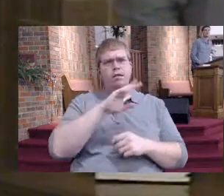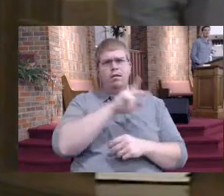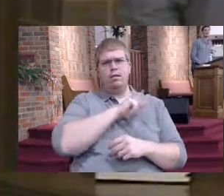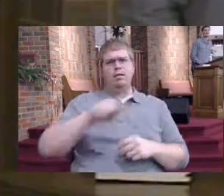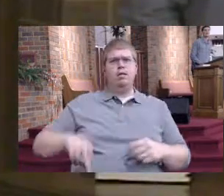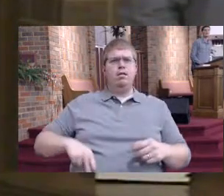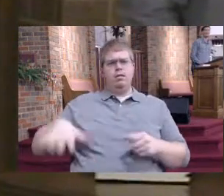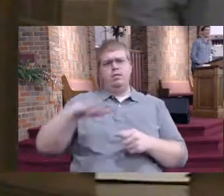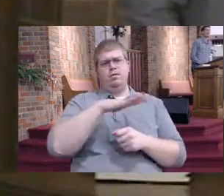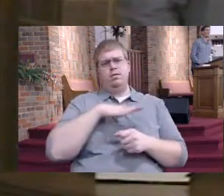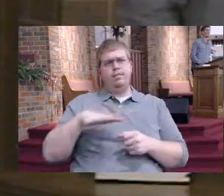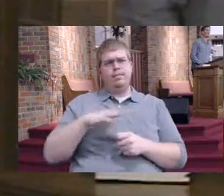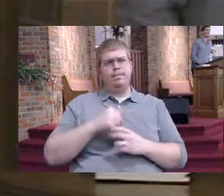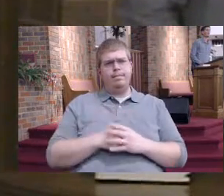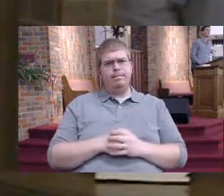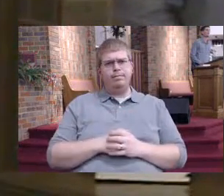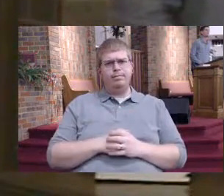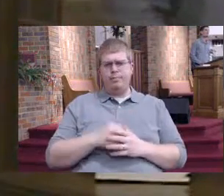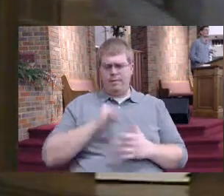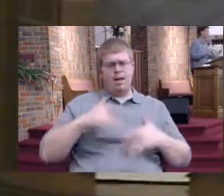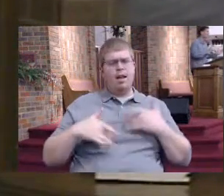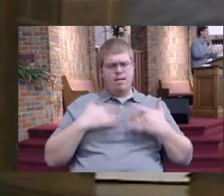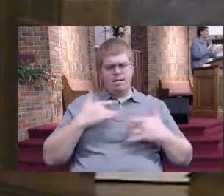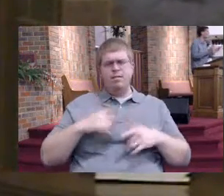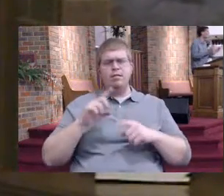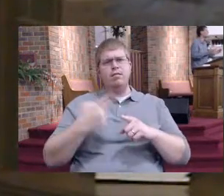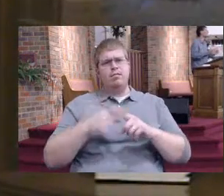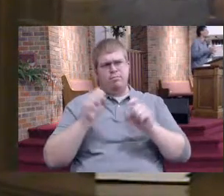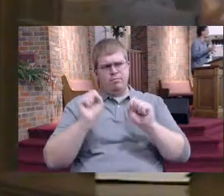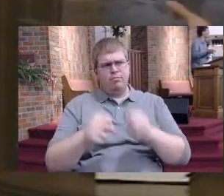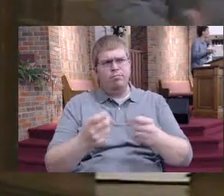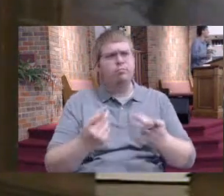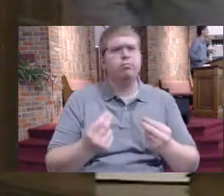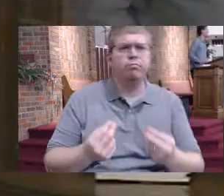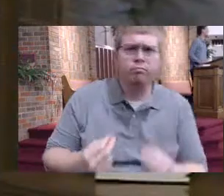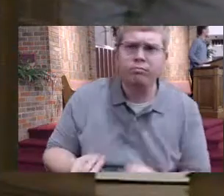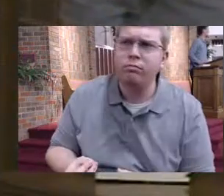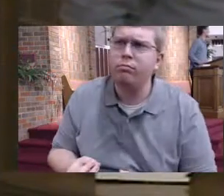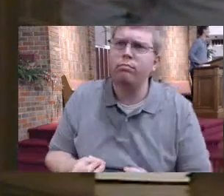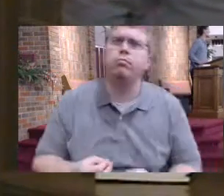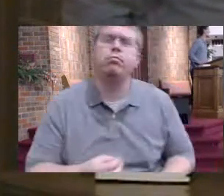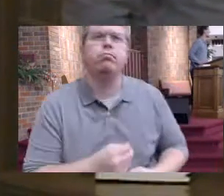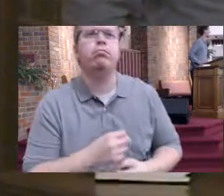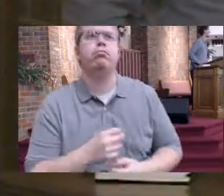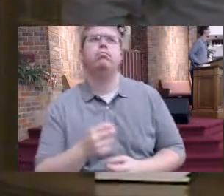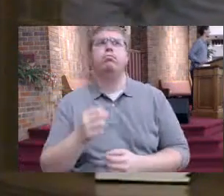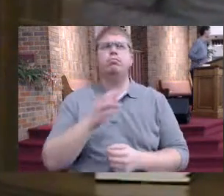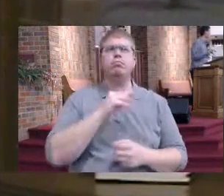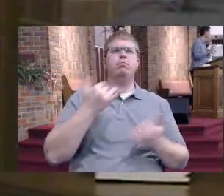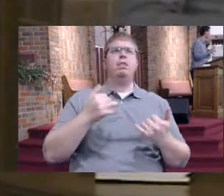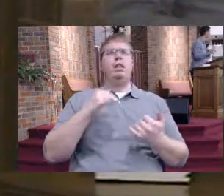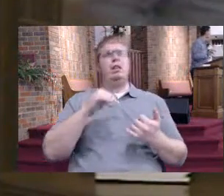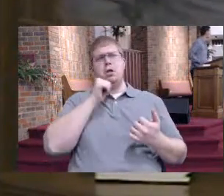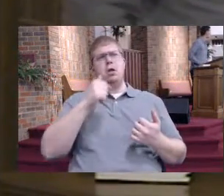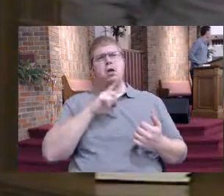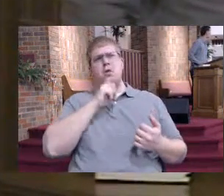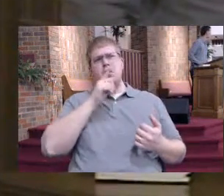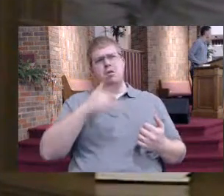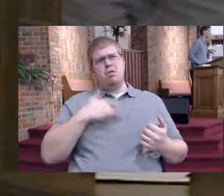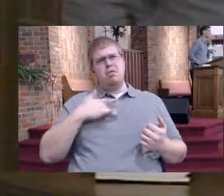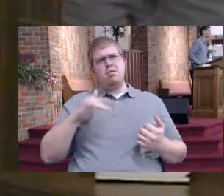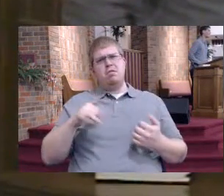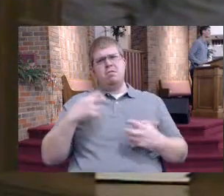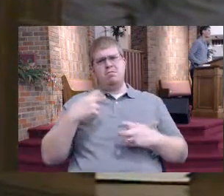And I'm really excited about that opportunity. And so it seems more an opportunity and less a challenge now that we have